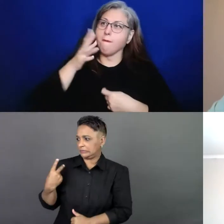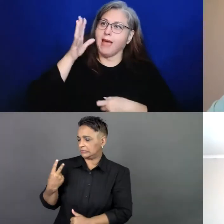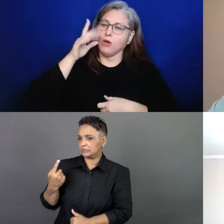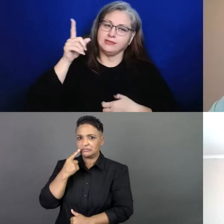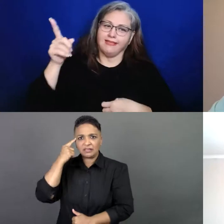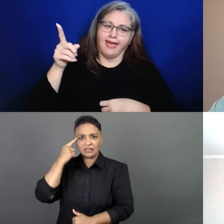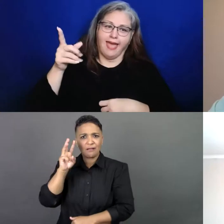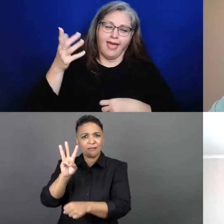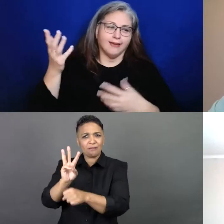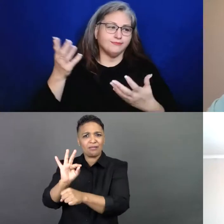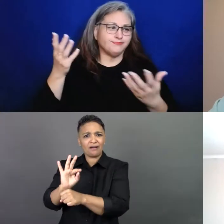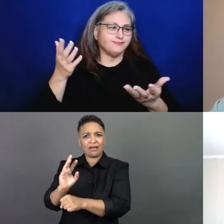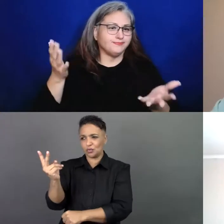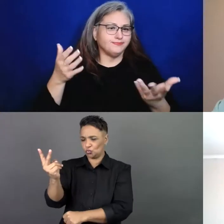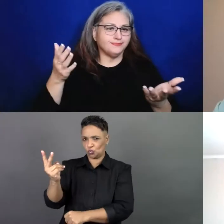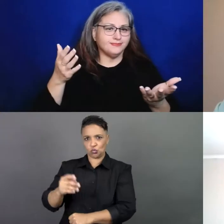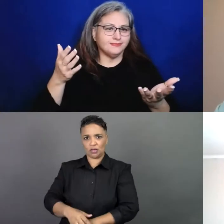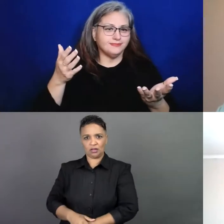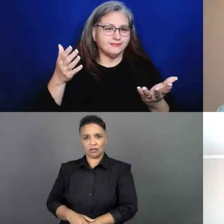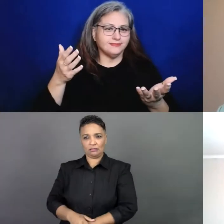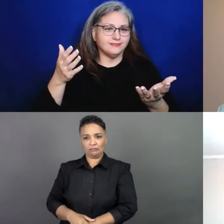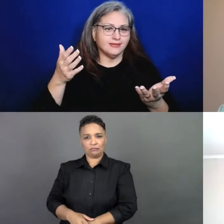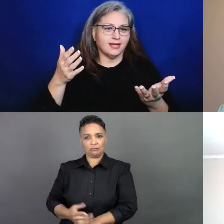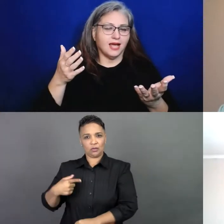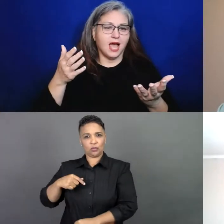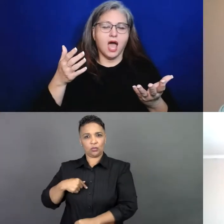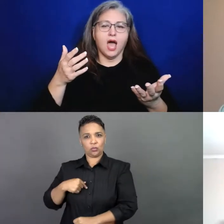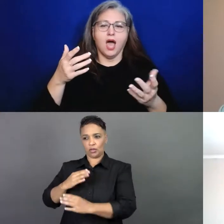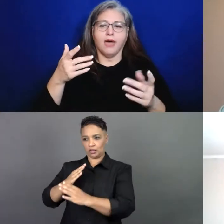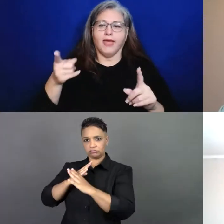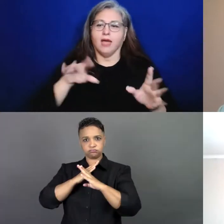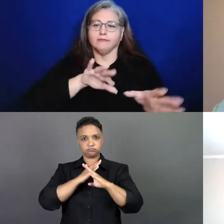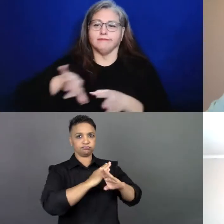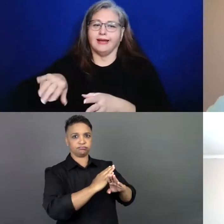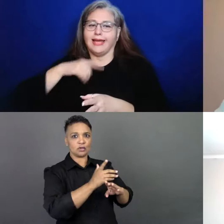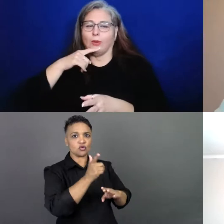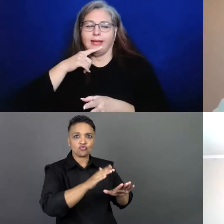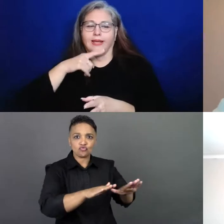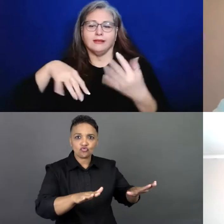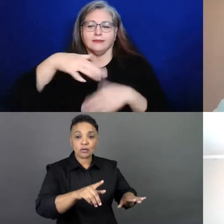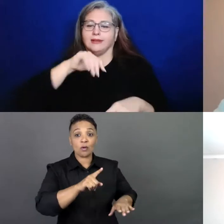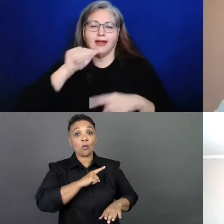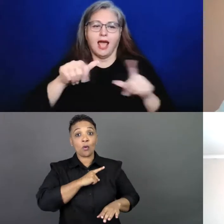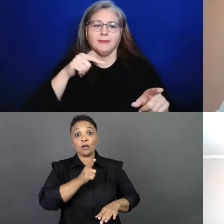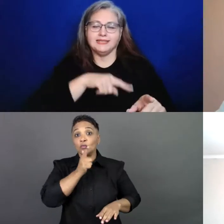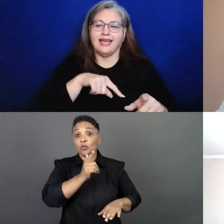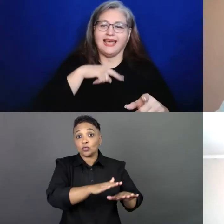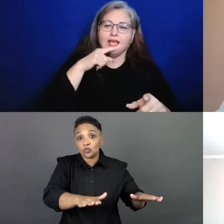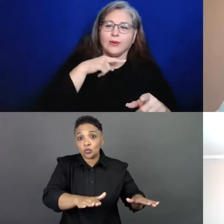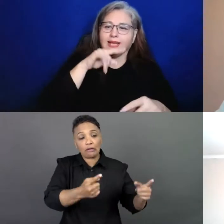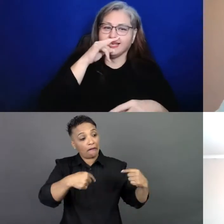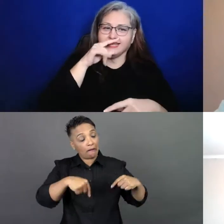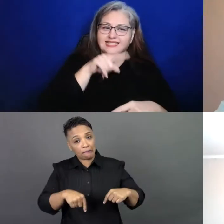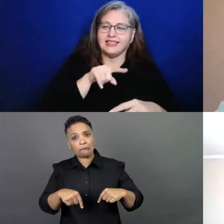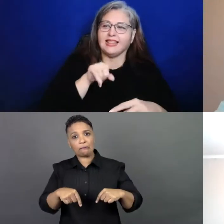some point, you know, reserving us from hearing children, because some of the hearing kids, they would, you know, make